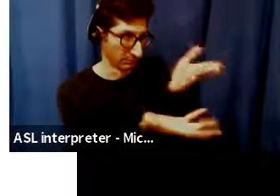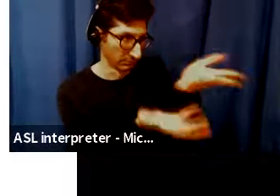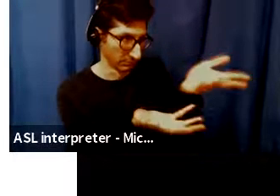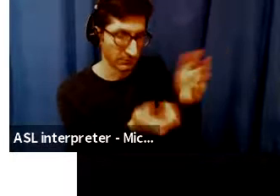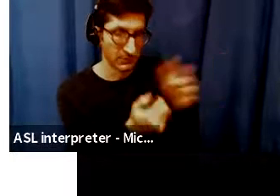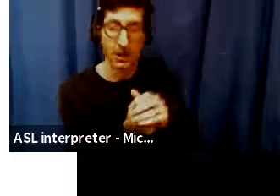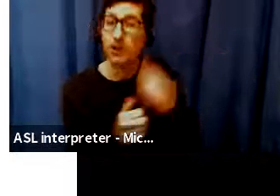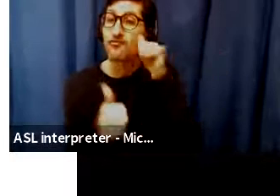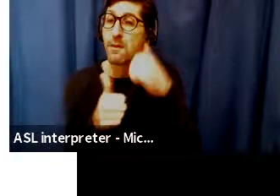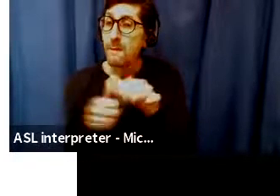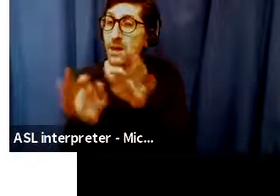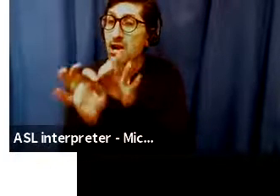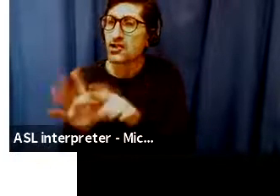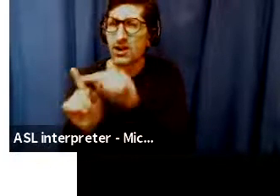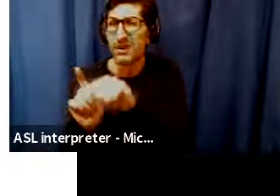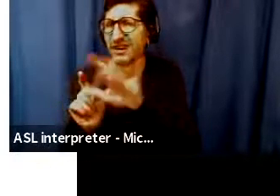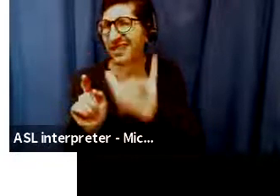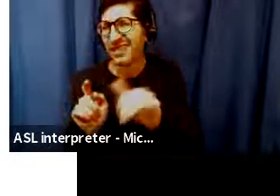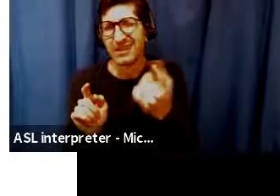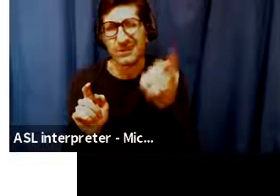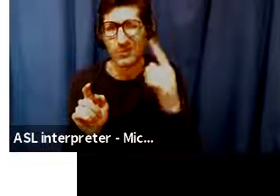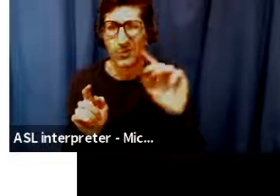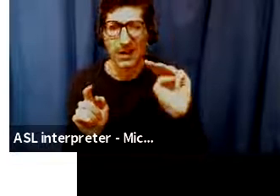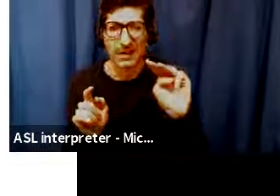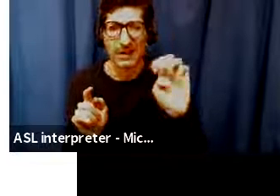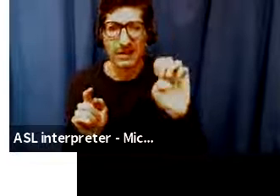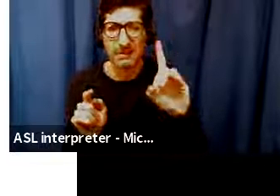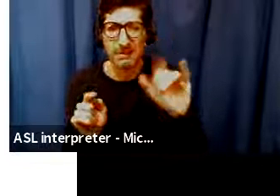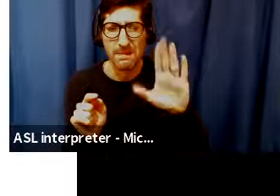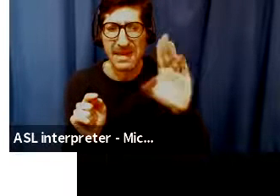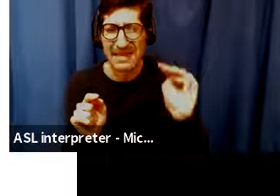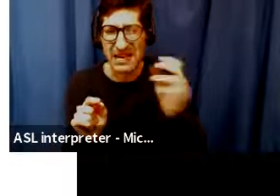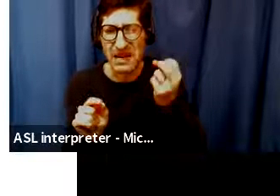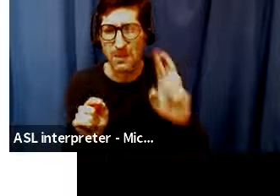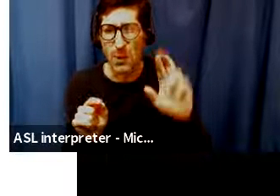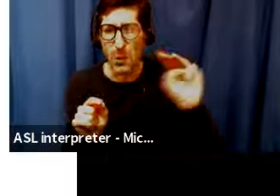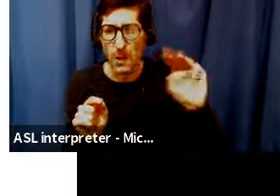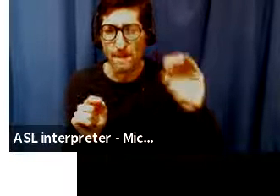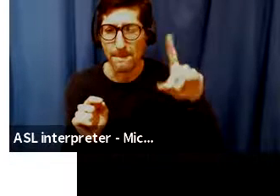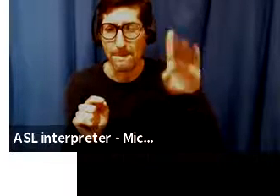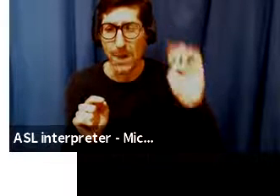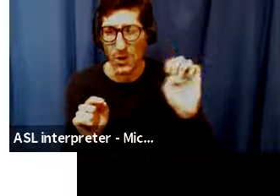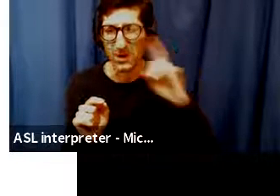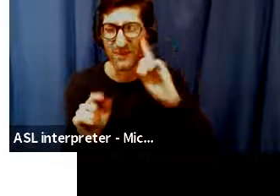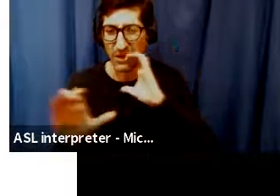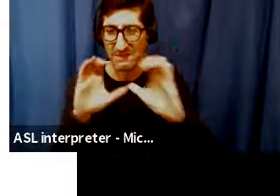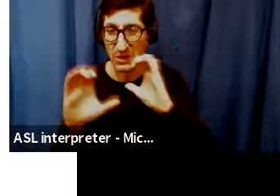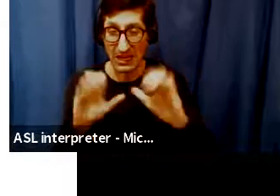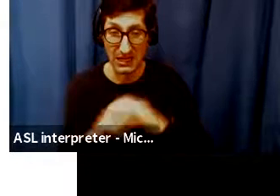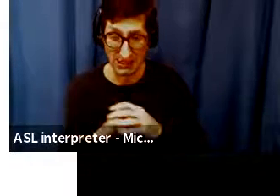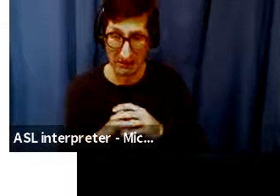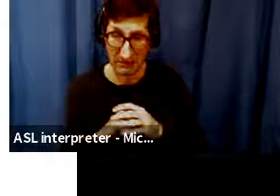interpreter is only a medium or mode of communication. You're not actually interpreting, you're not